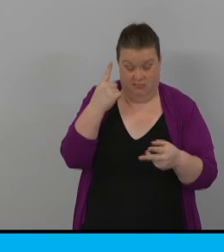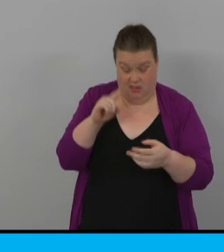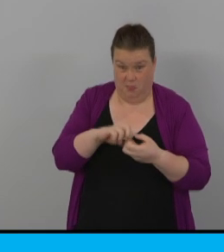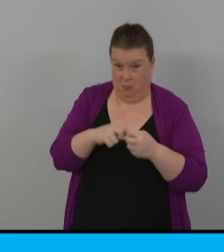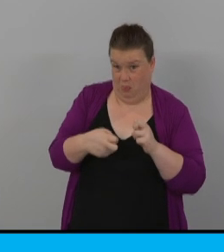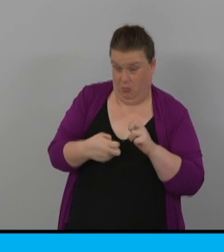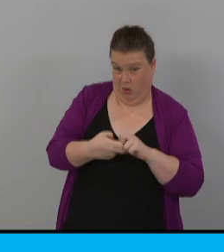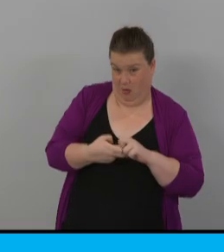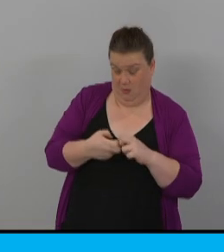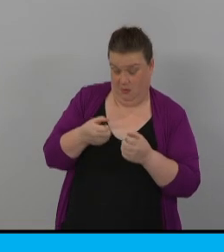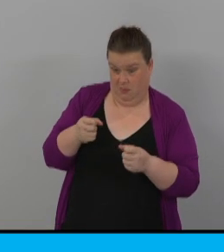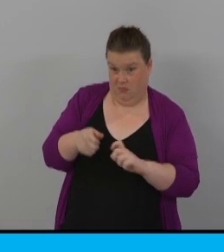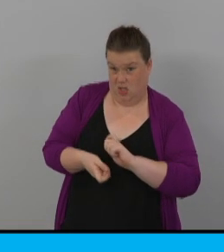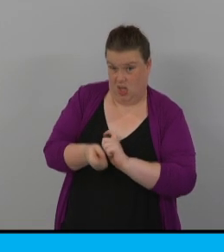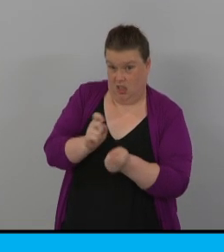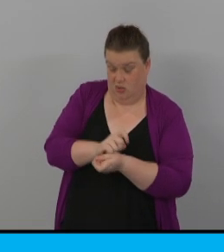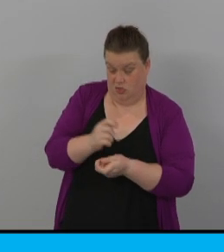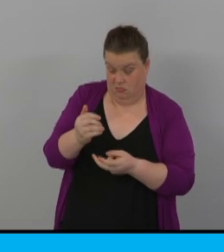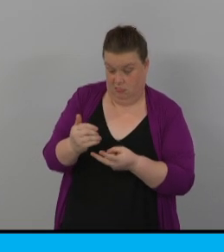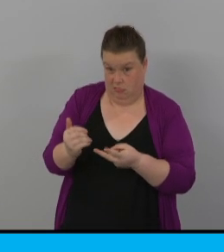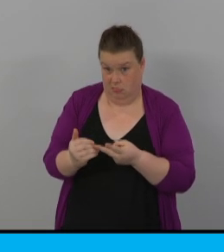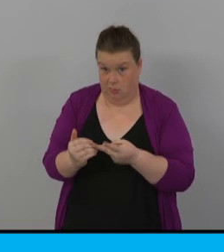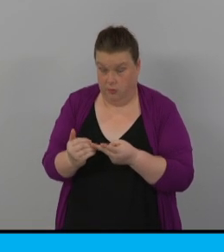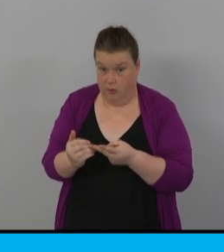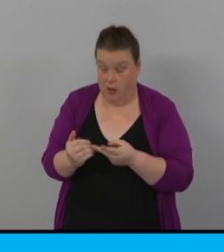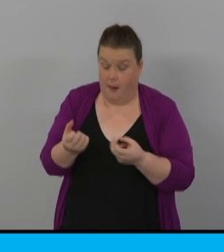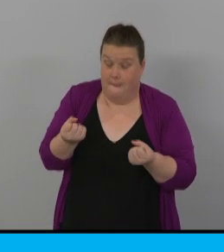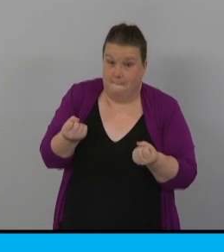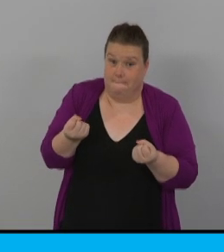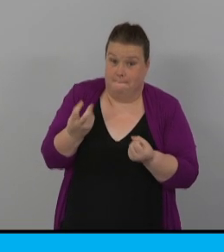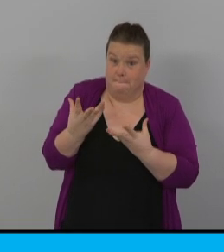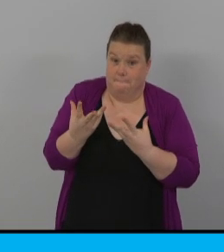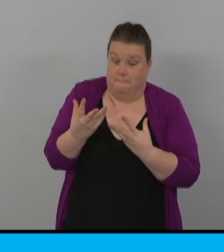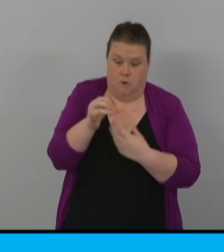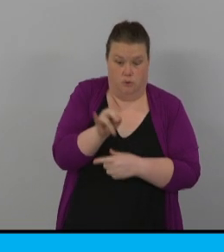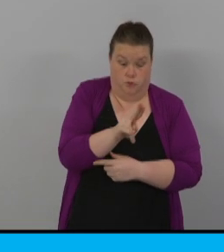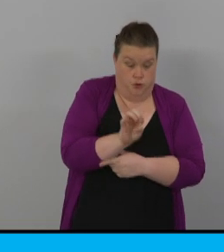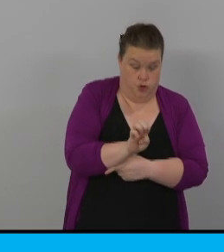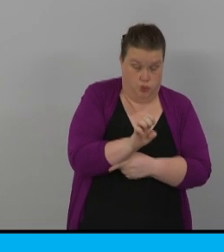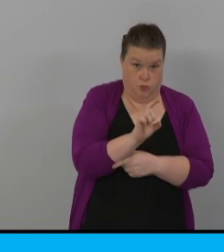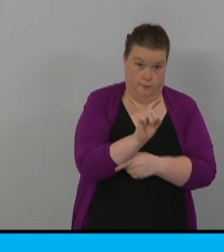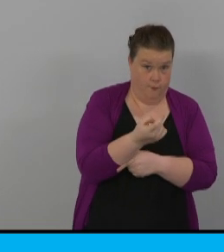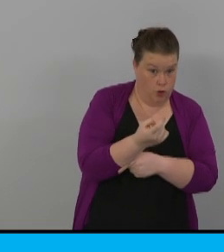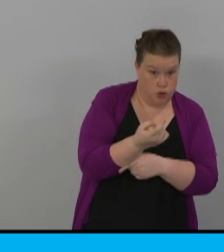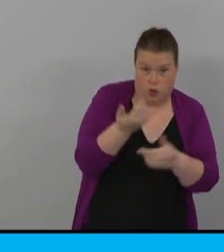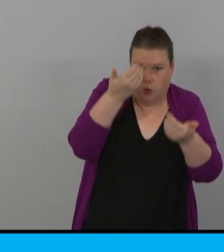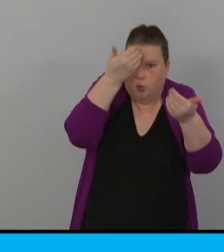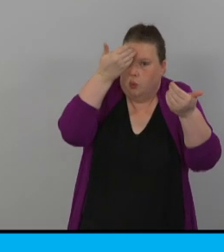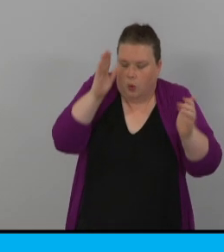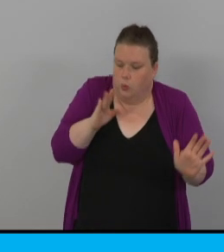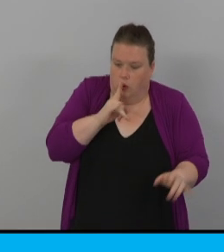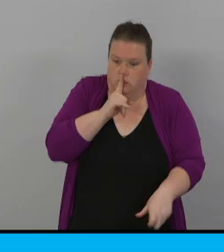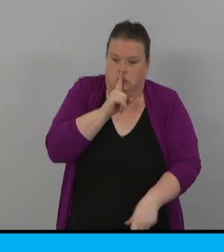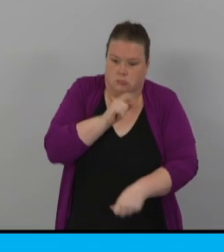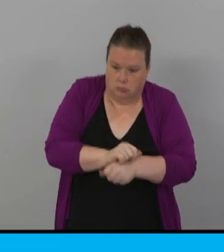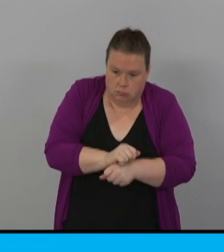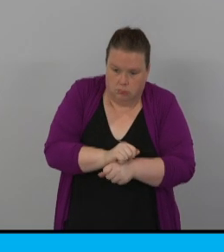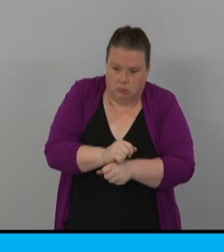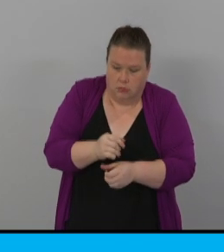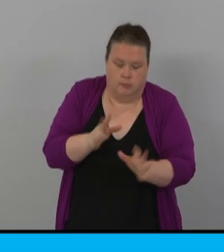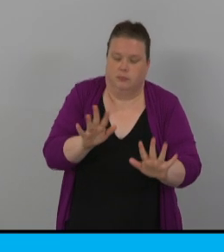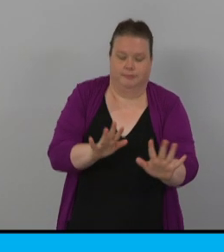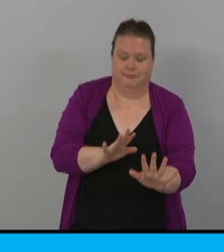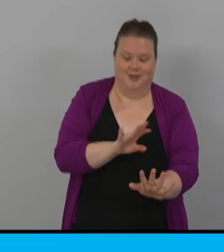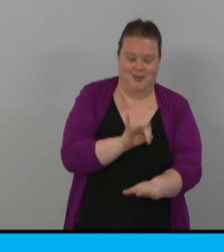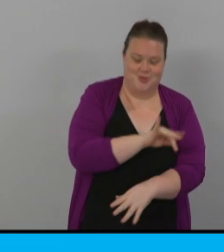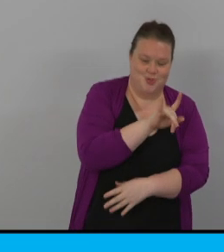is many years you don't actually know what your funding is going to be by June 1st or, actually, or July